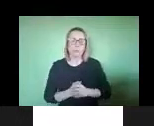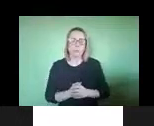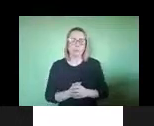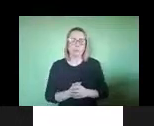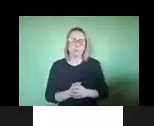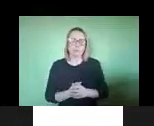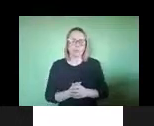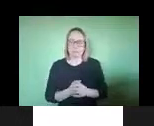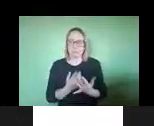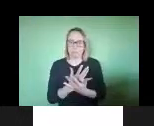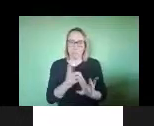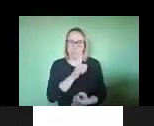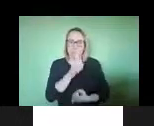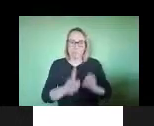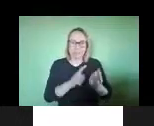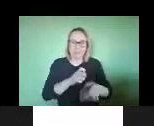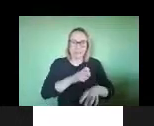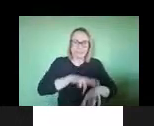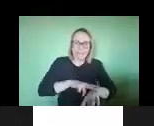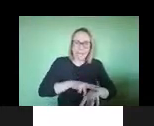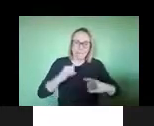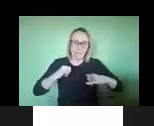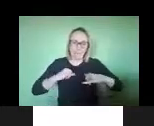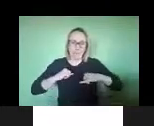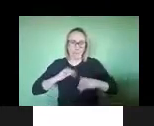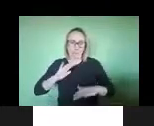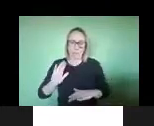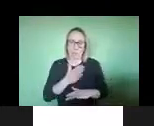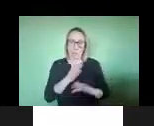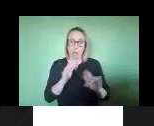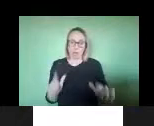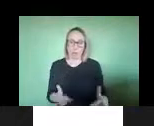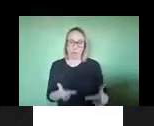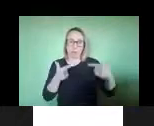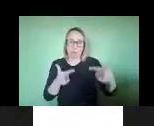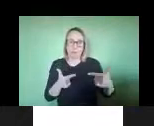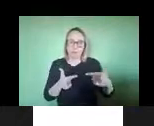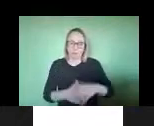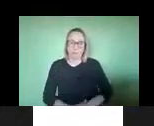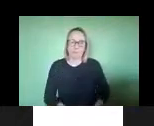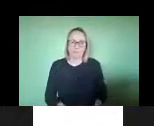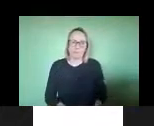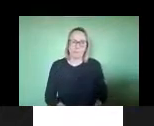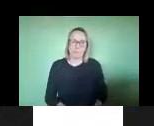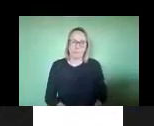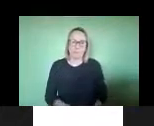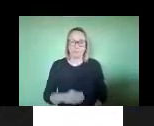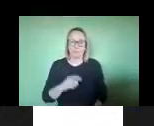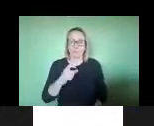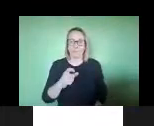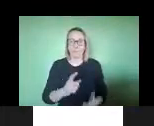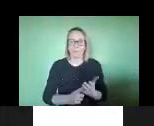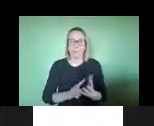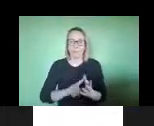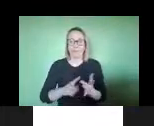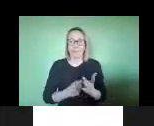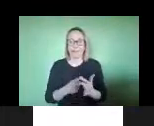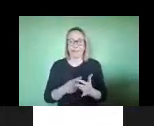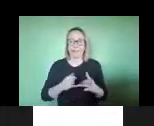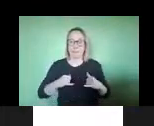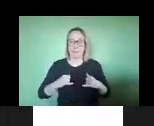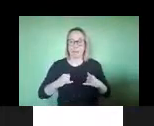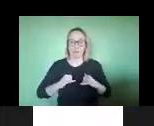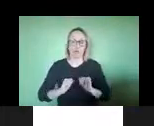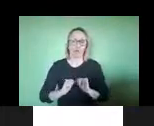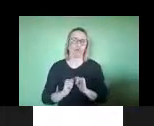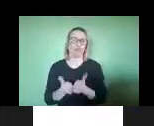holding meetings with staff and management and stuff were all done online then. Claire, one of the managers, I mean, she was great with